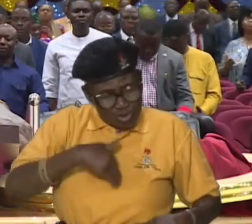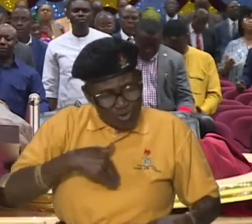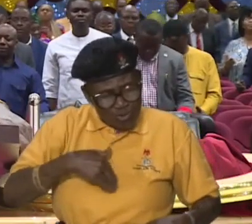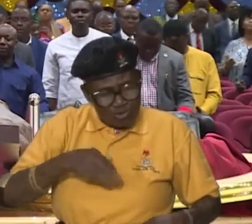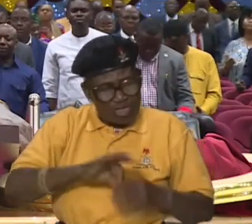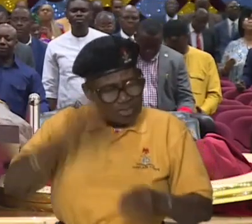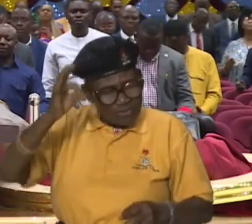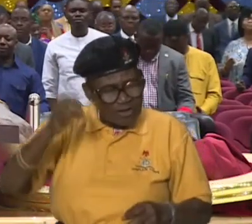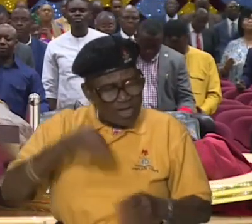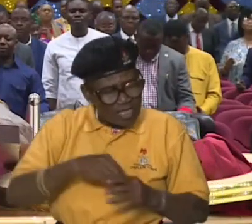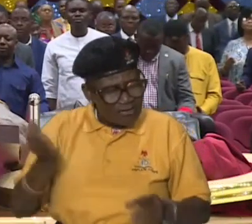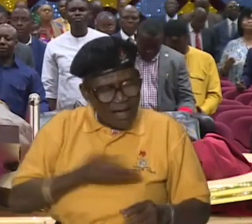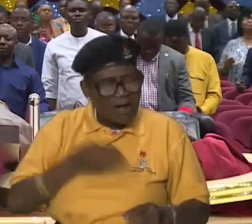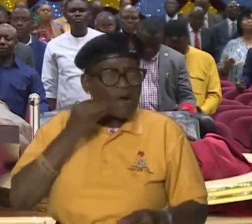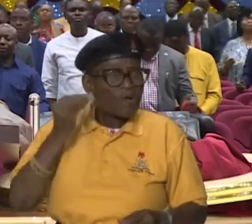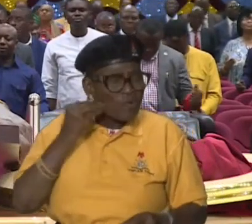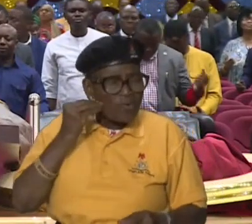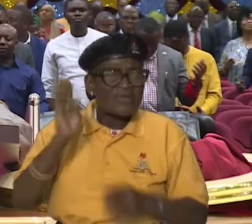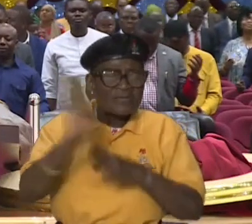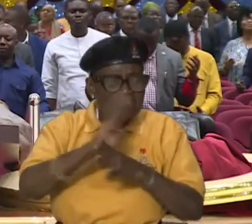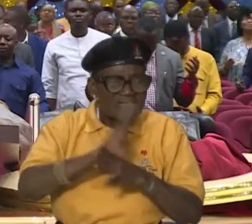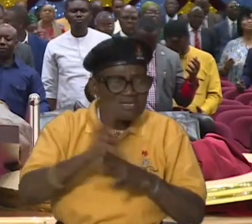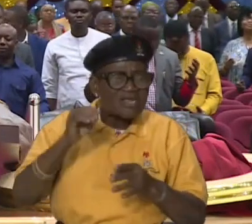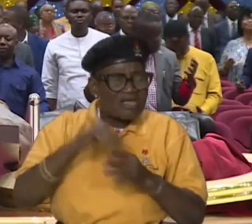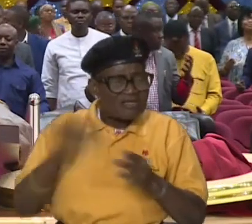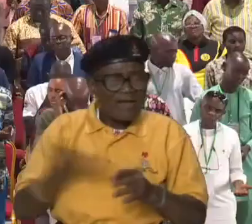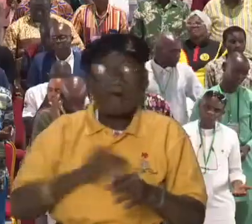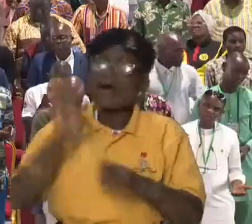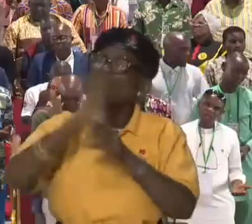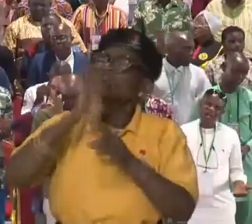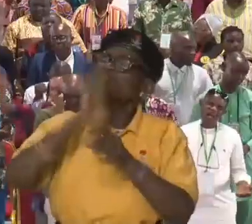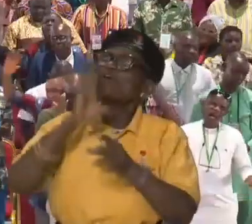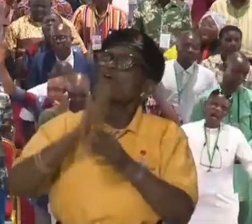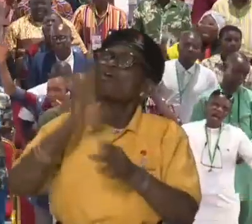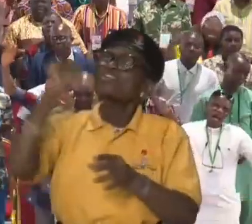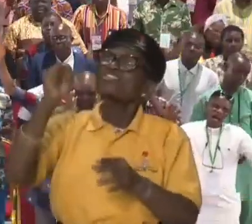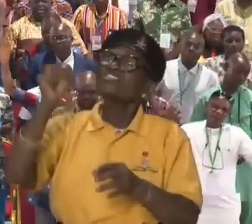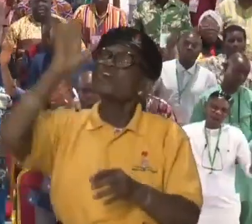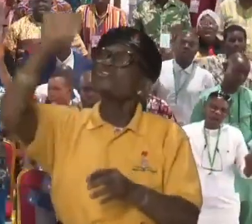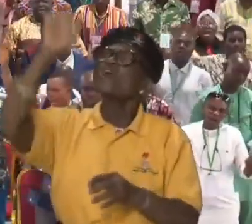in our businesses, in our churches, your fire will consume tonight.